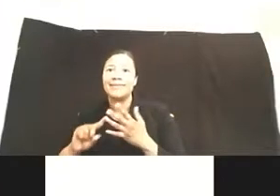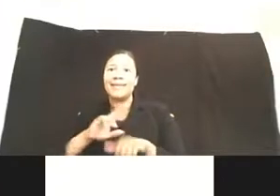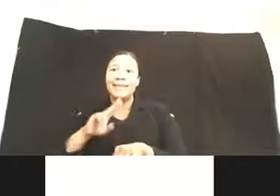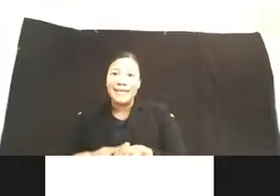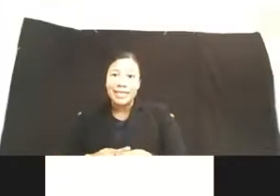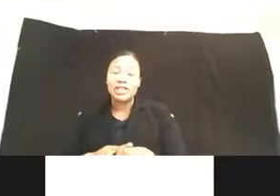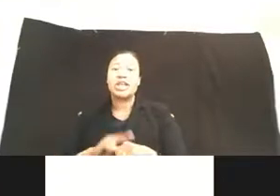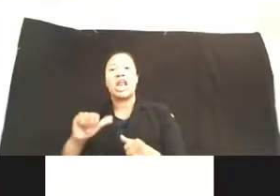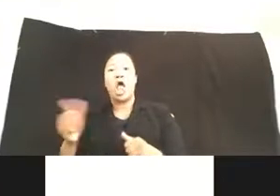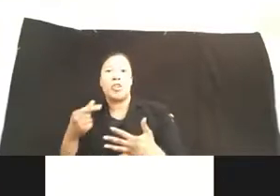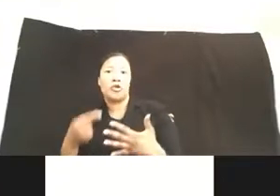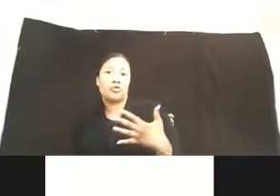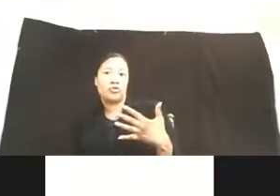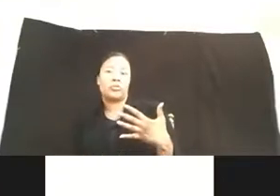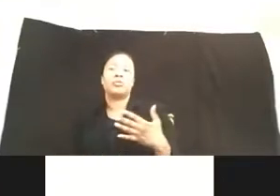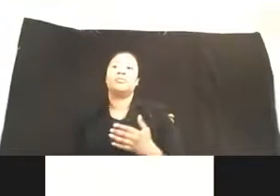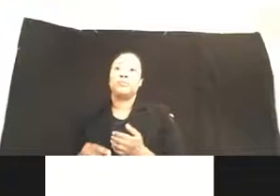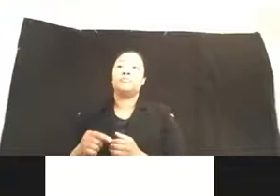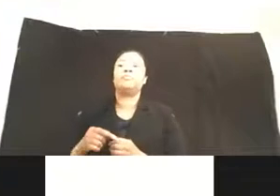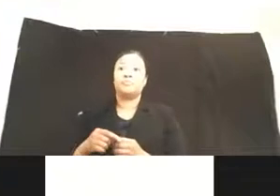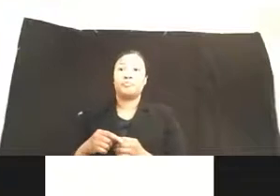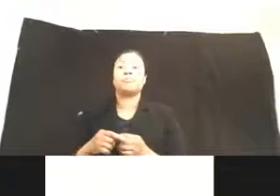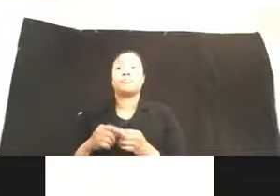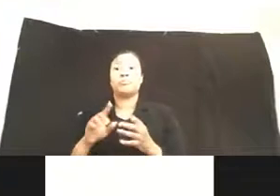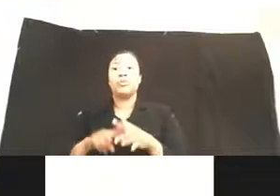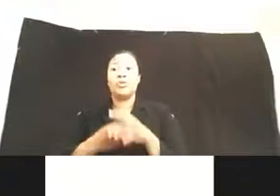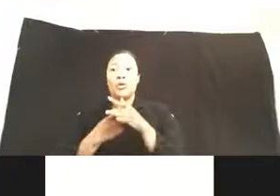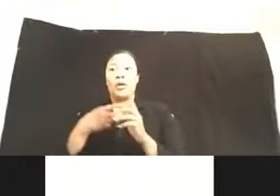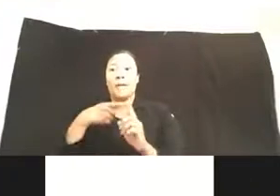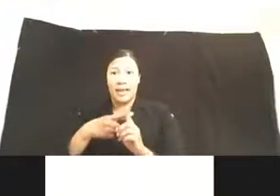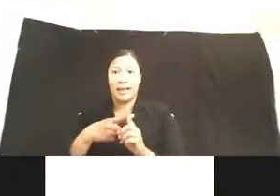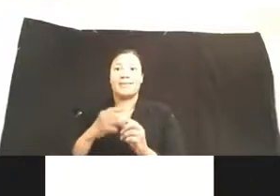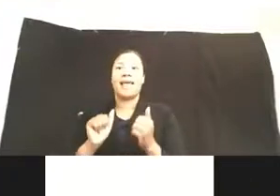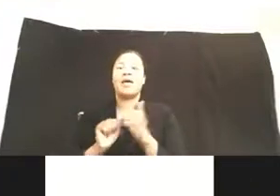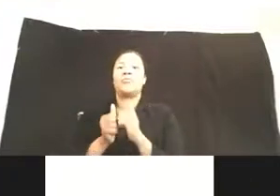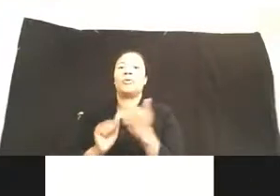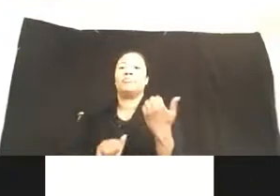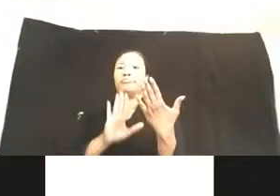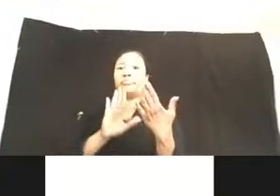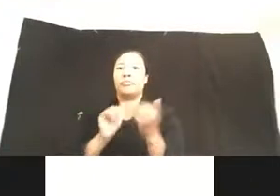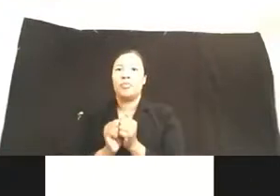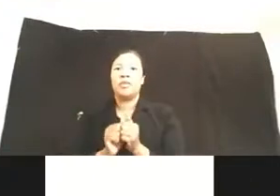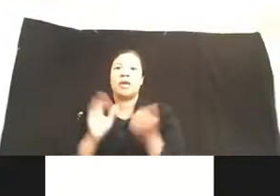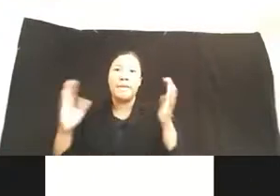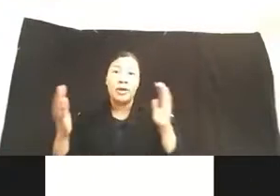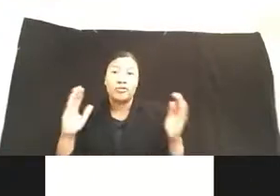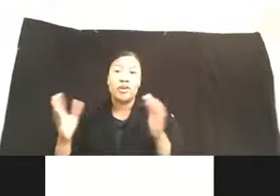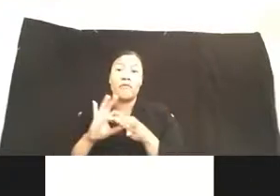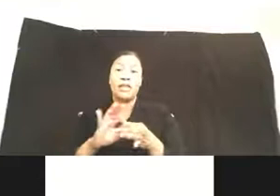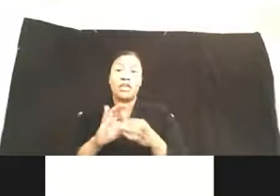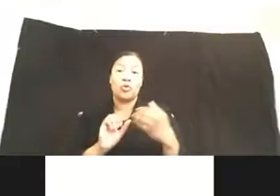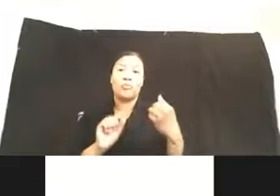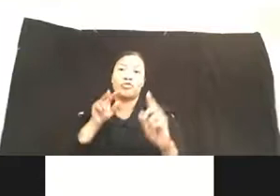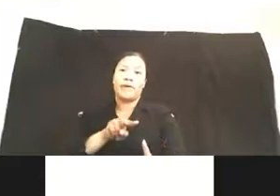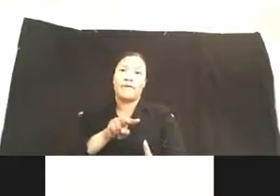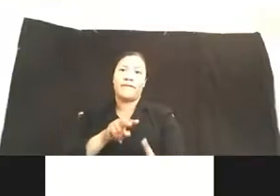how empire's formations are contested in comparative and relational perspective. As ethnographers, we approach these topics